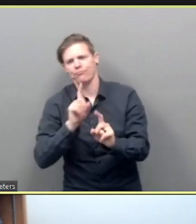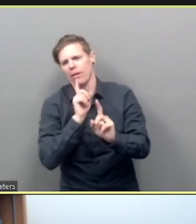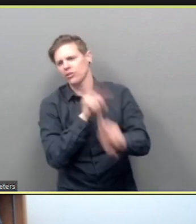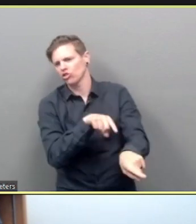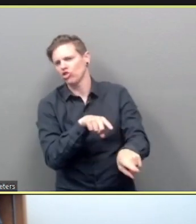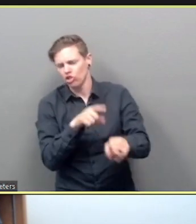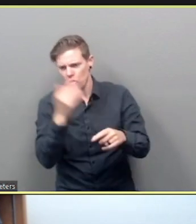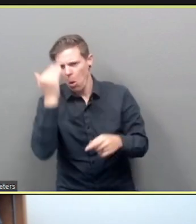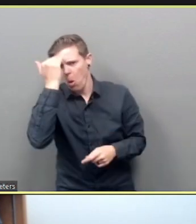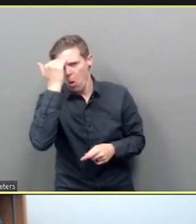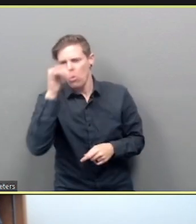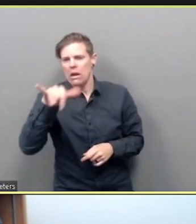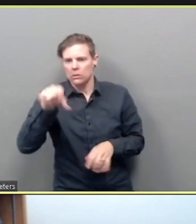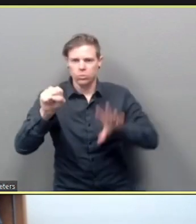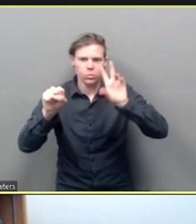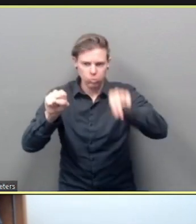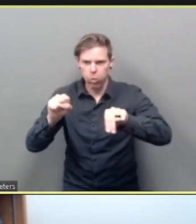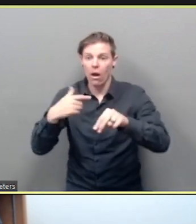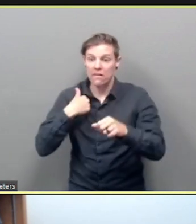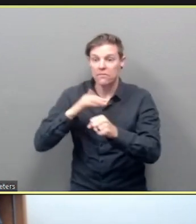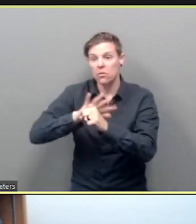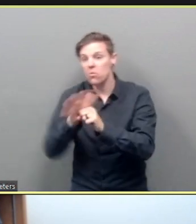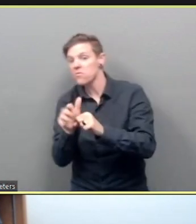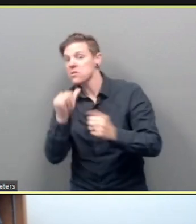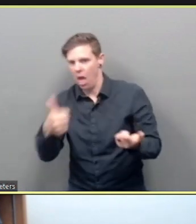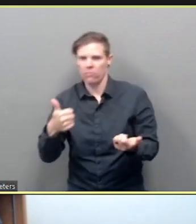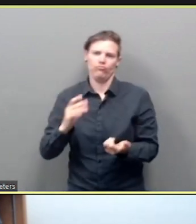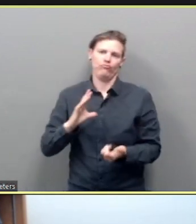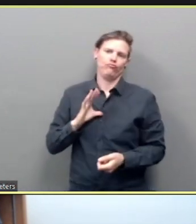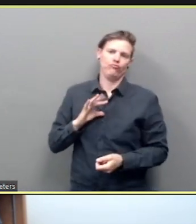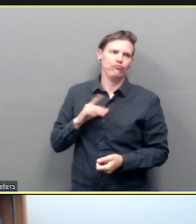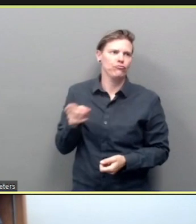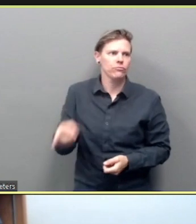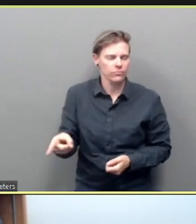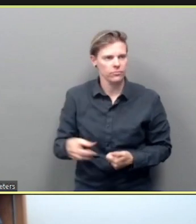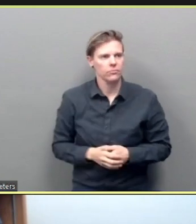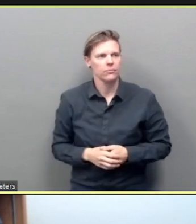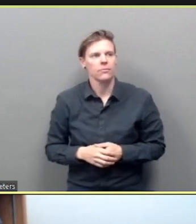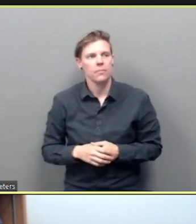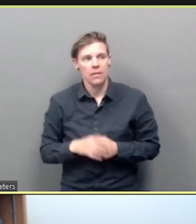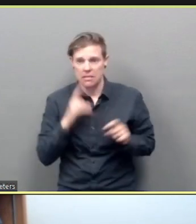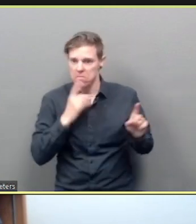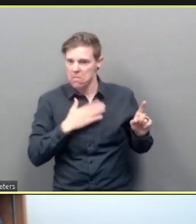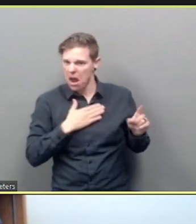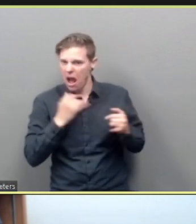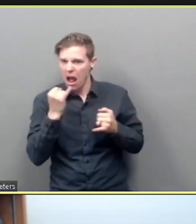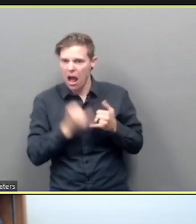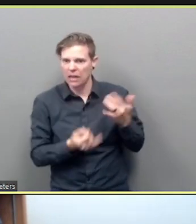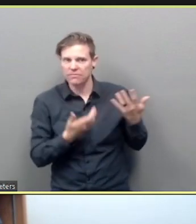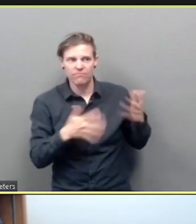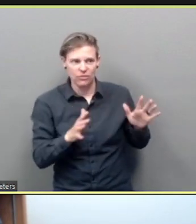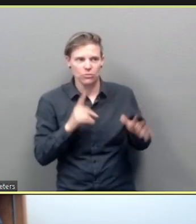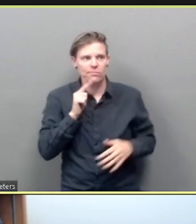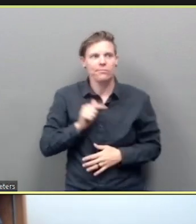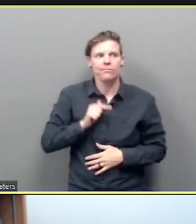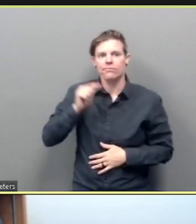COVID-19 or not. So I believe that's my last slide. I'm going to turn this over now to Secretary Grace.